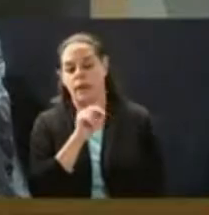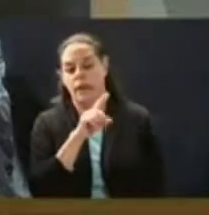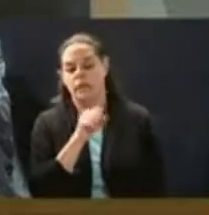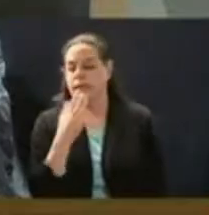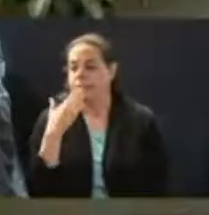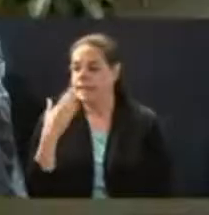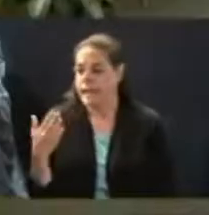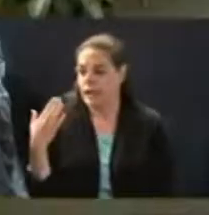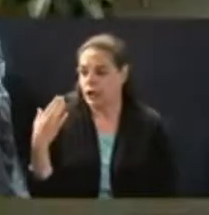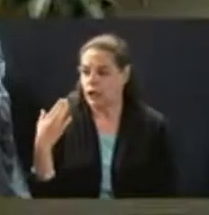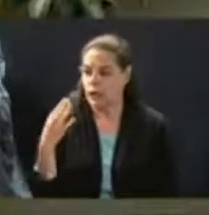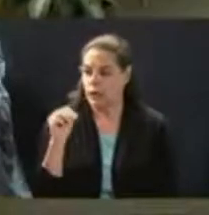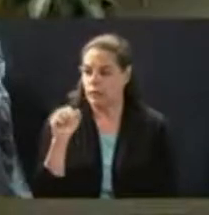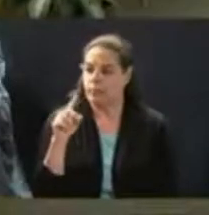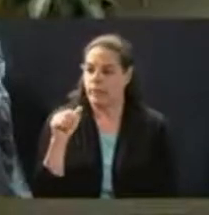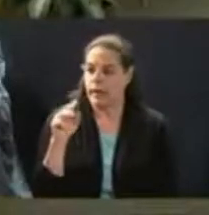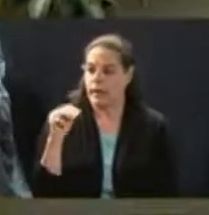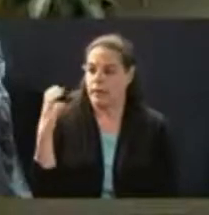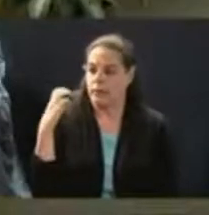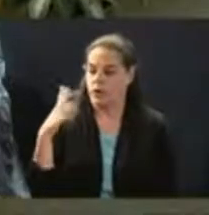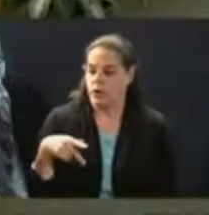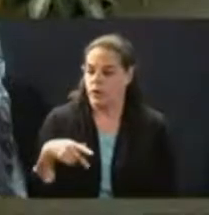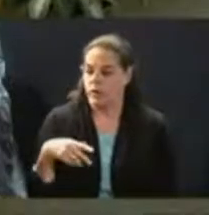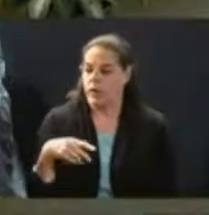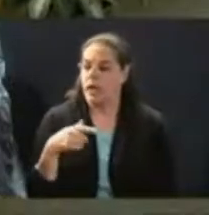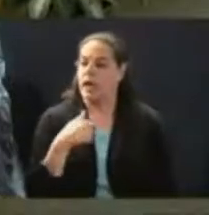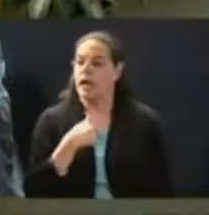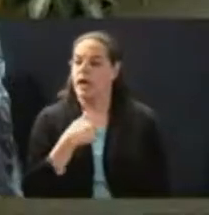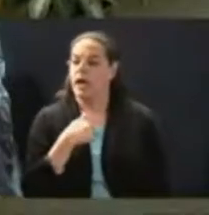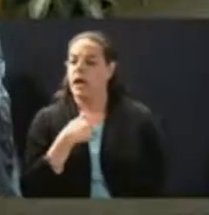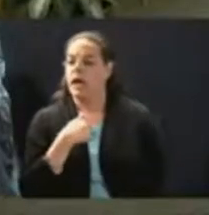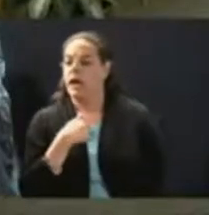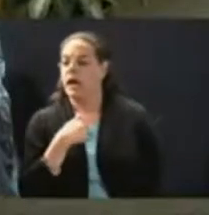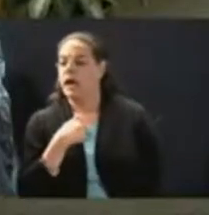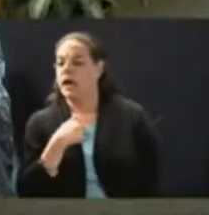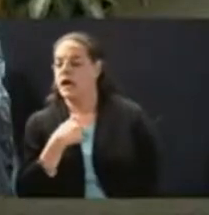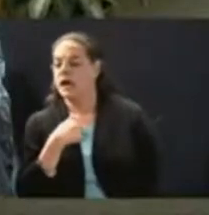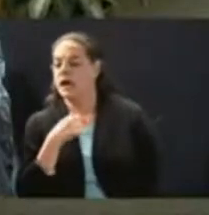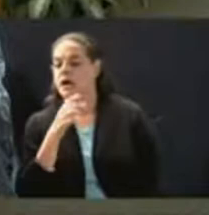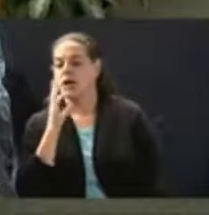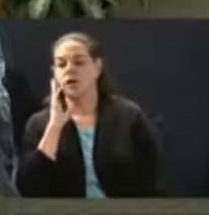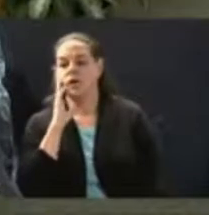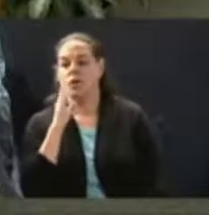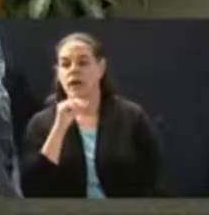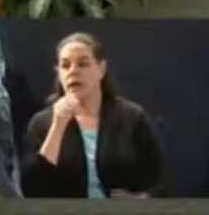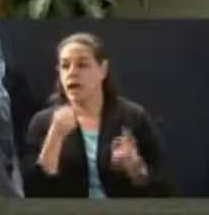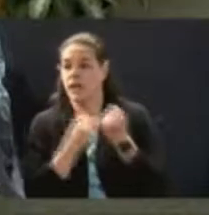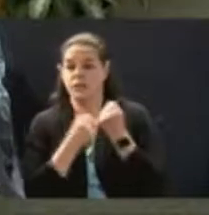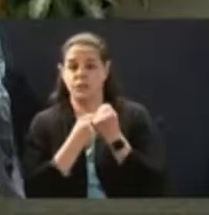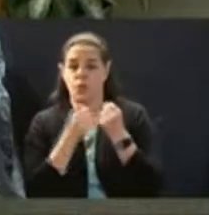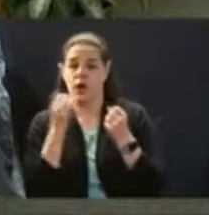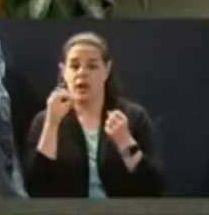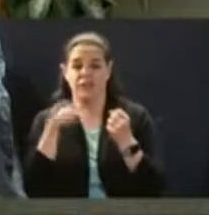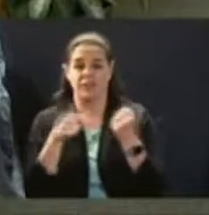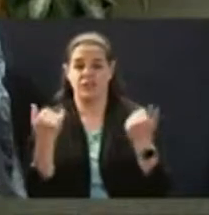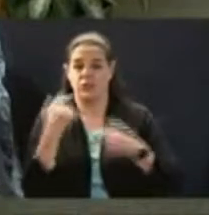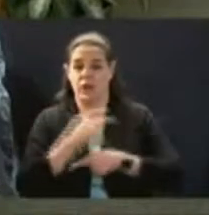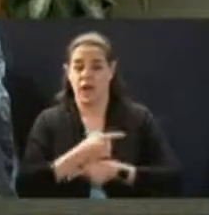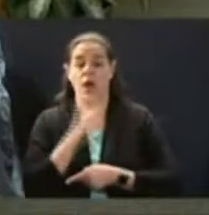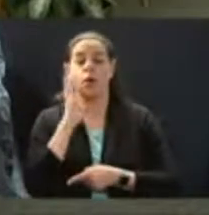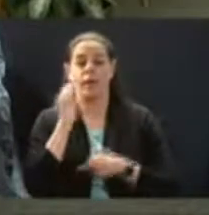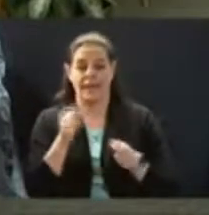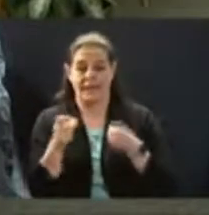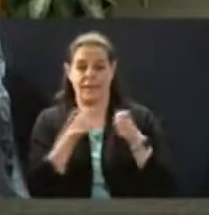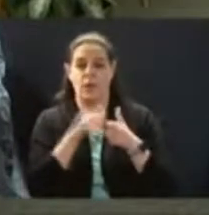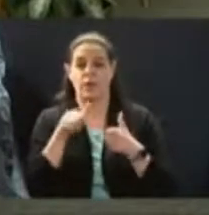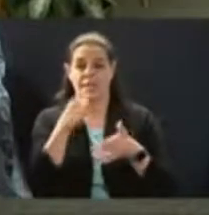Chair. I won't be supporting this whether we deal with it today or we deal with it next week. If the